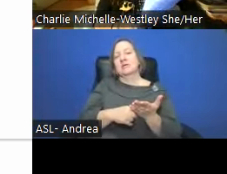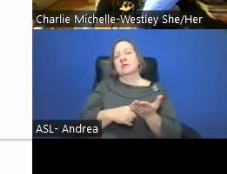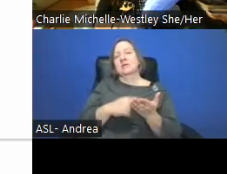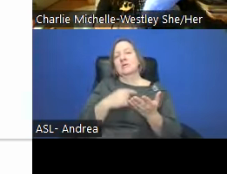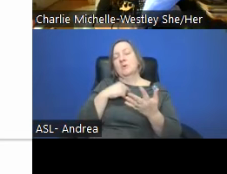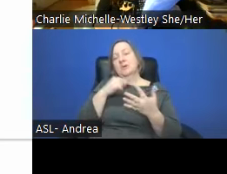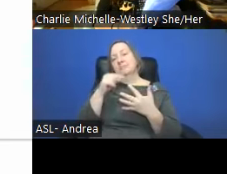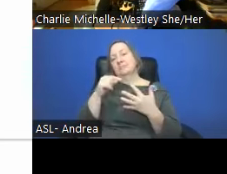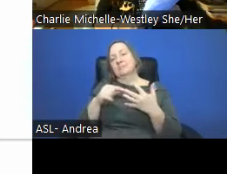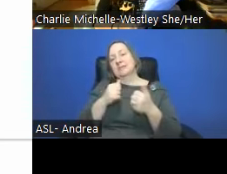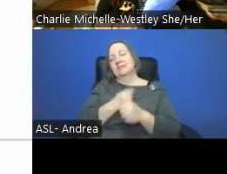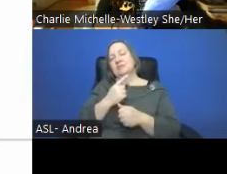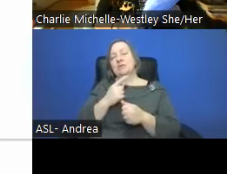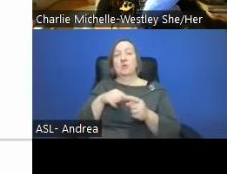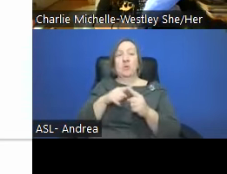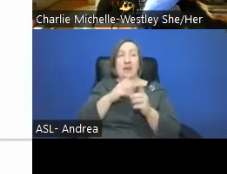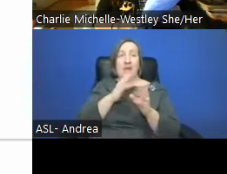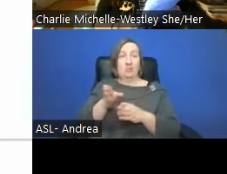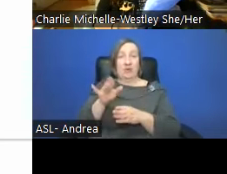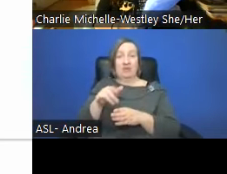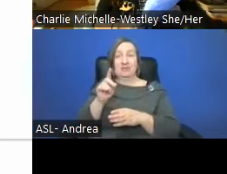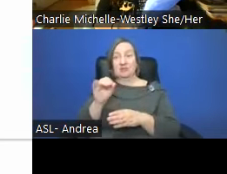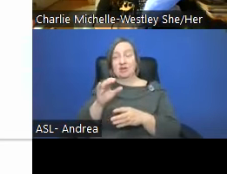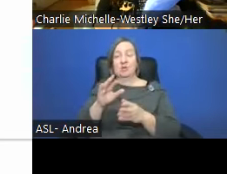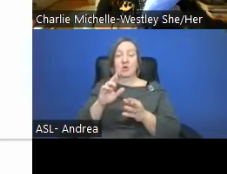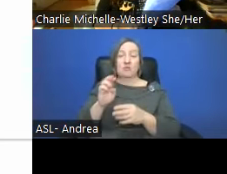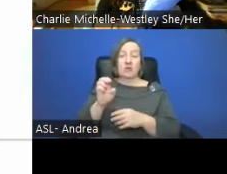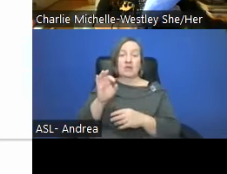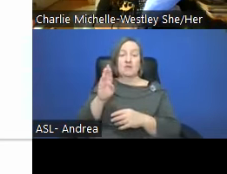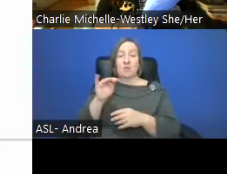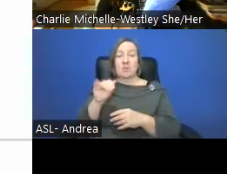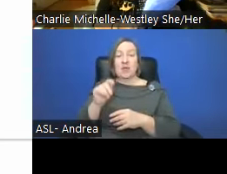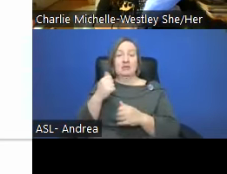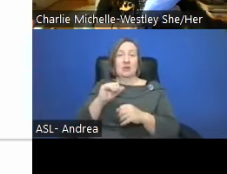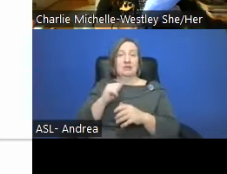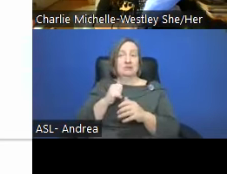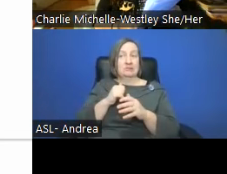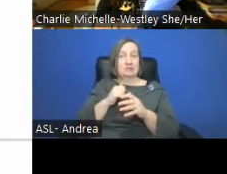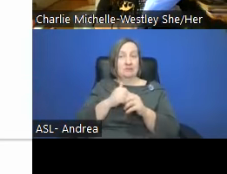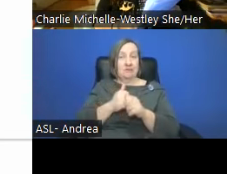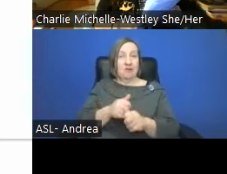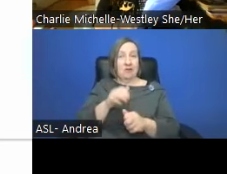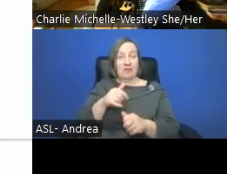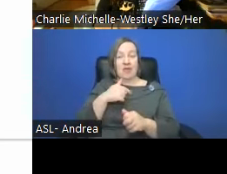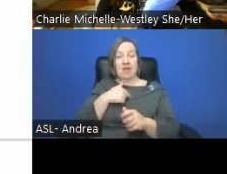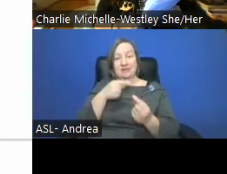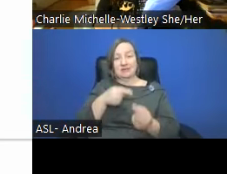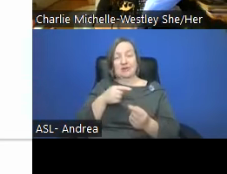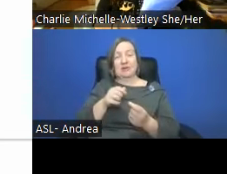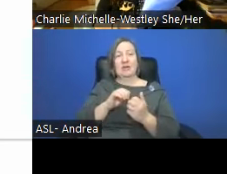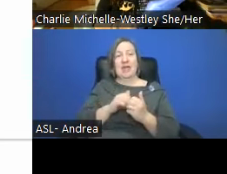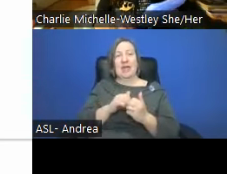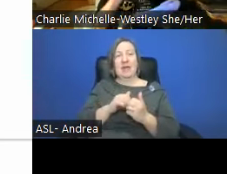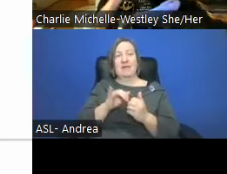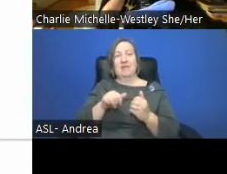each one. And so in preparing this document and reformatting it and trying to implement that, I struggled with how with